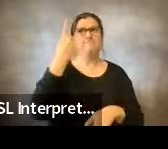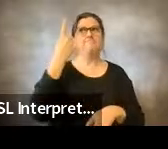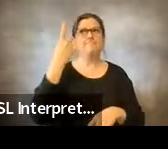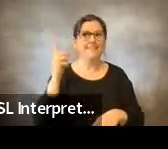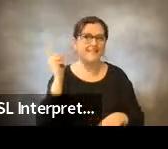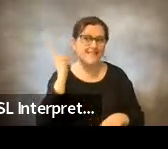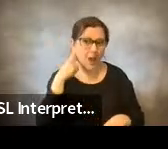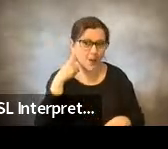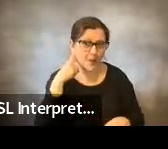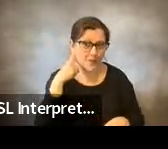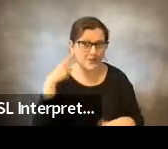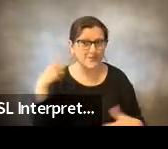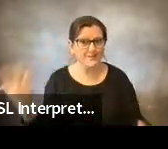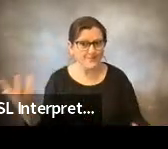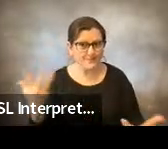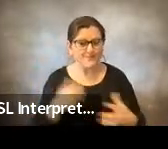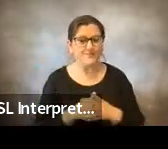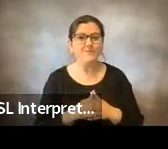sound.